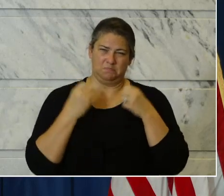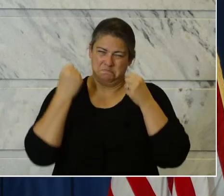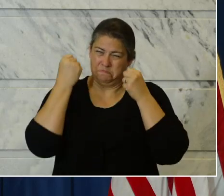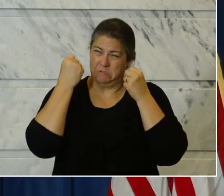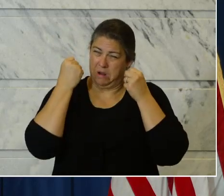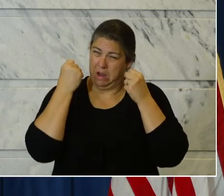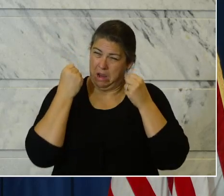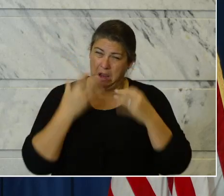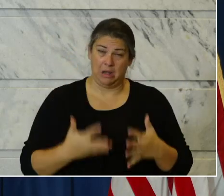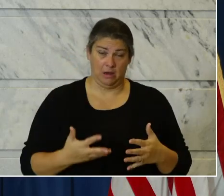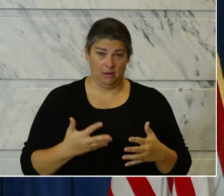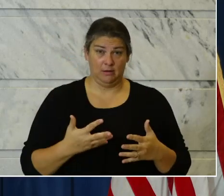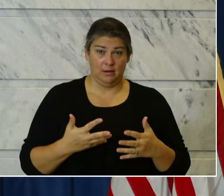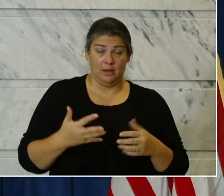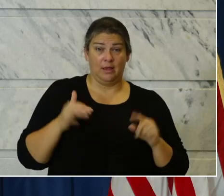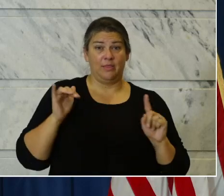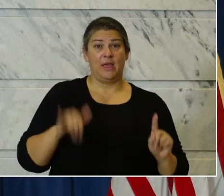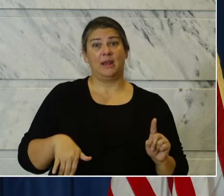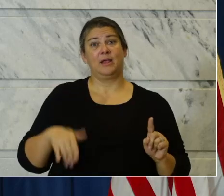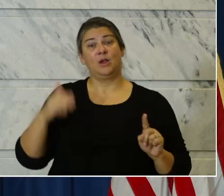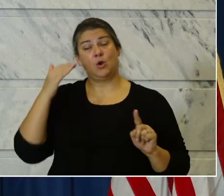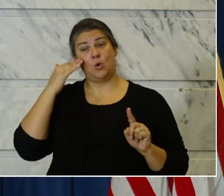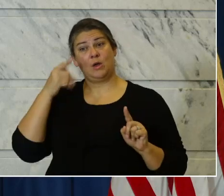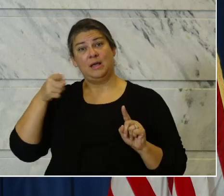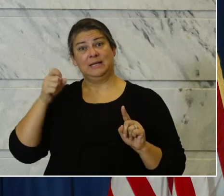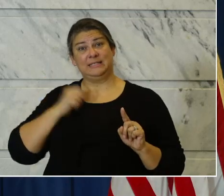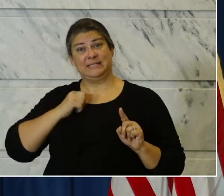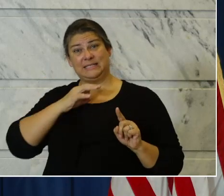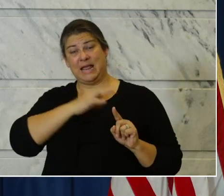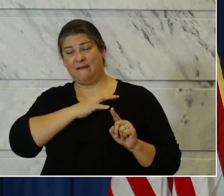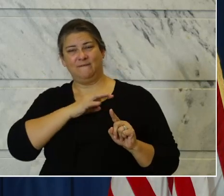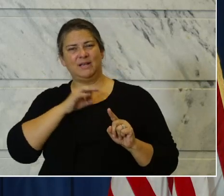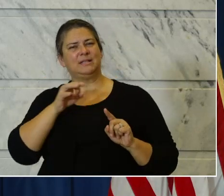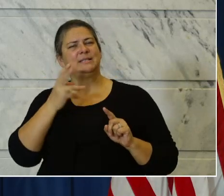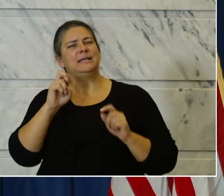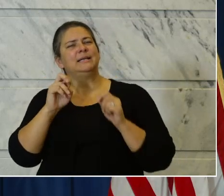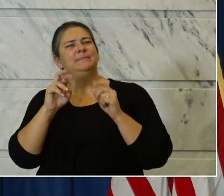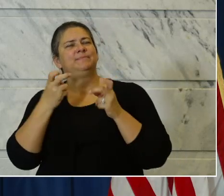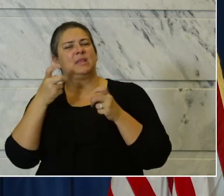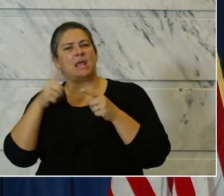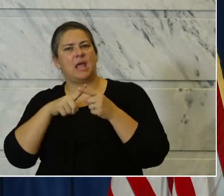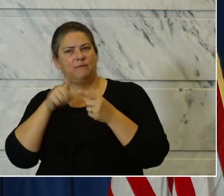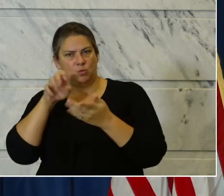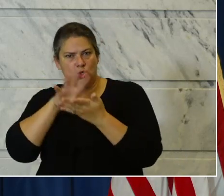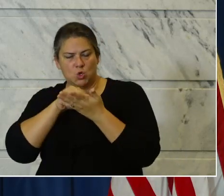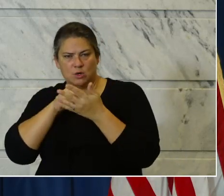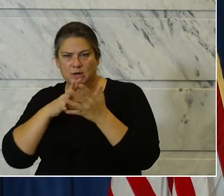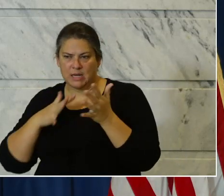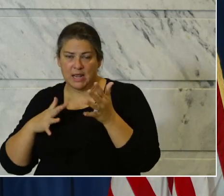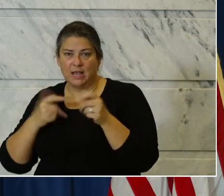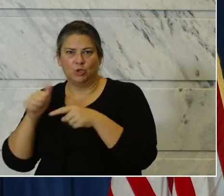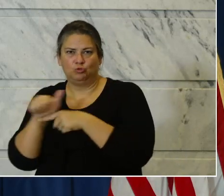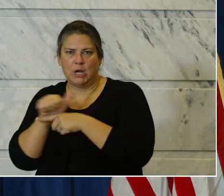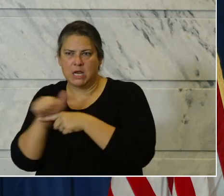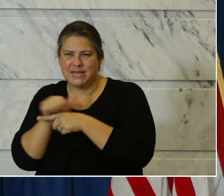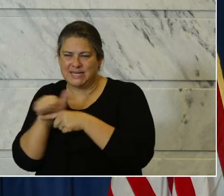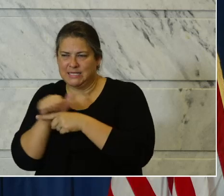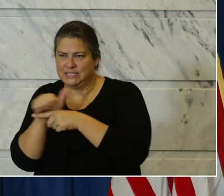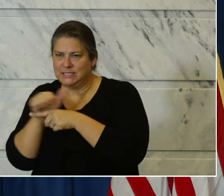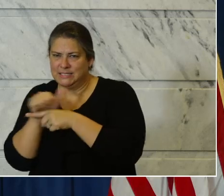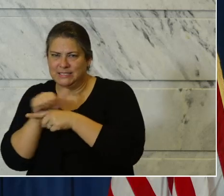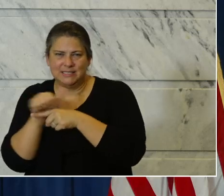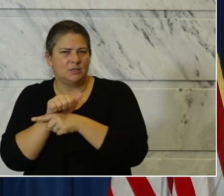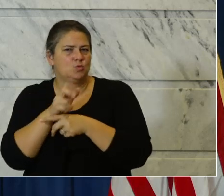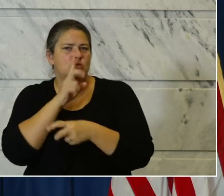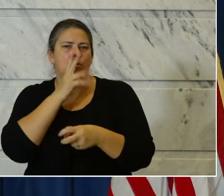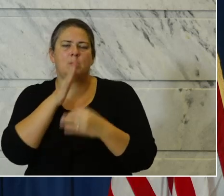highly technical area. It's hard to get very many staff up to speed. So we're never going to have the kind of staffing that would allow us to